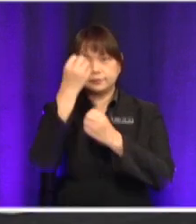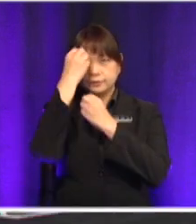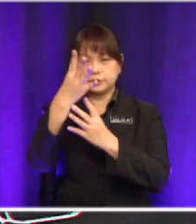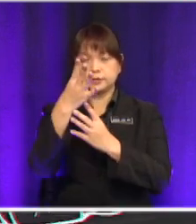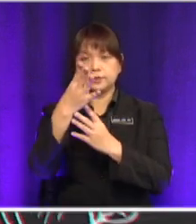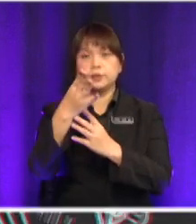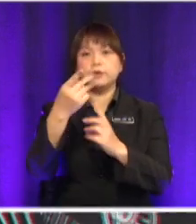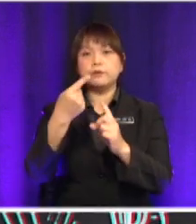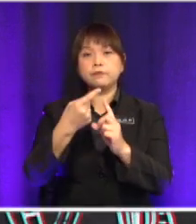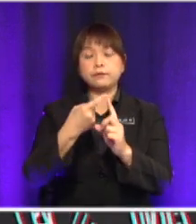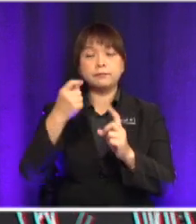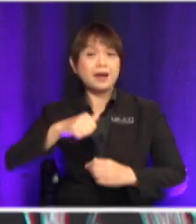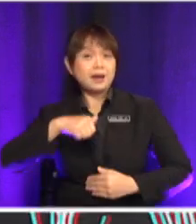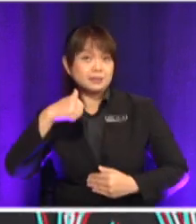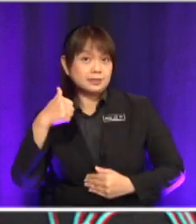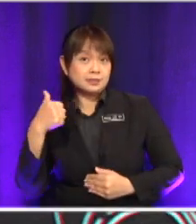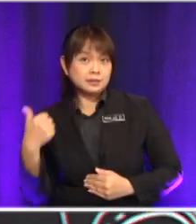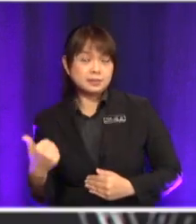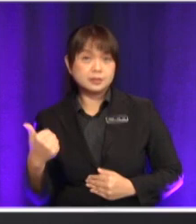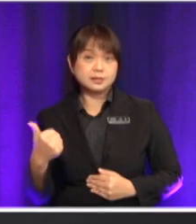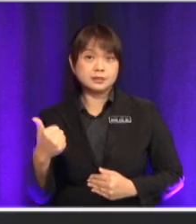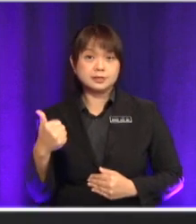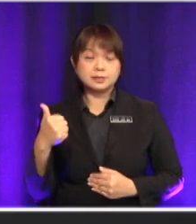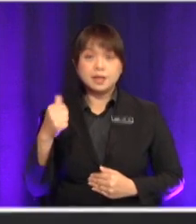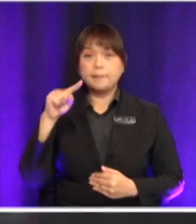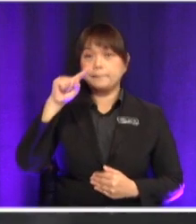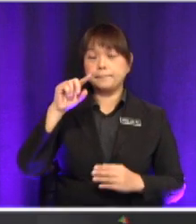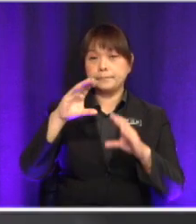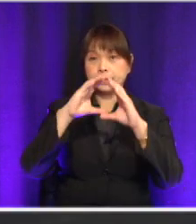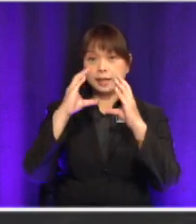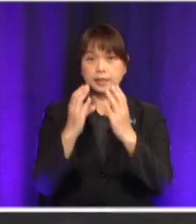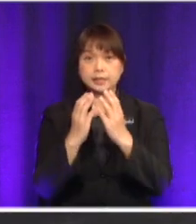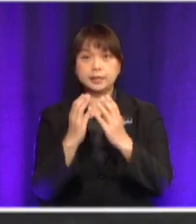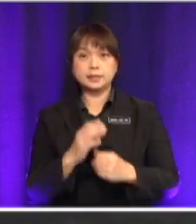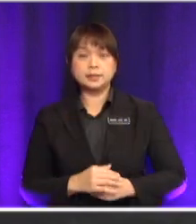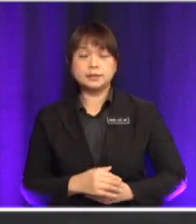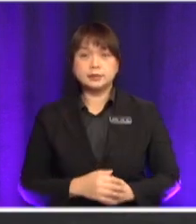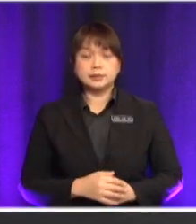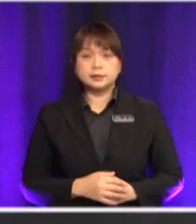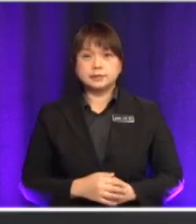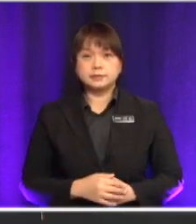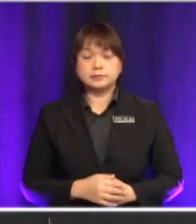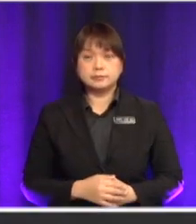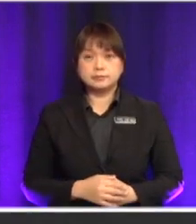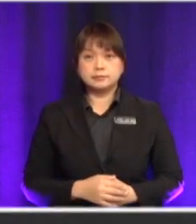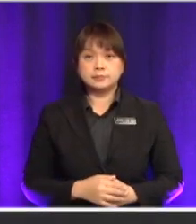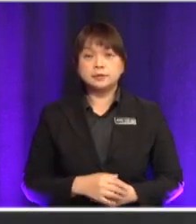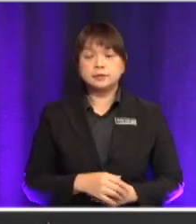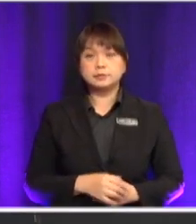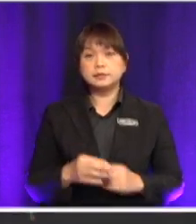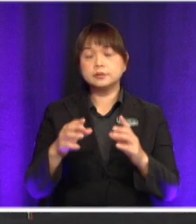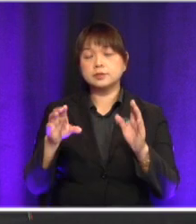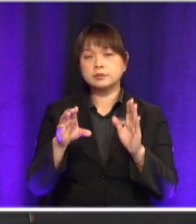Other planets, such as? Give me an example. Mars or Venus, Uranus. All